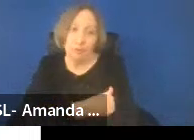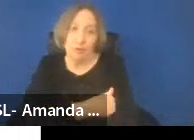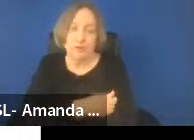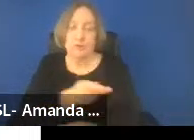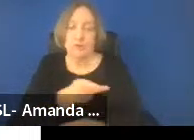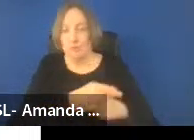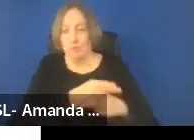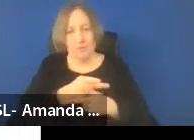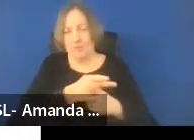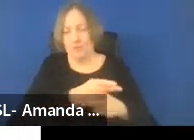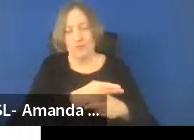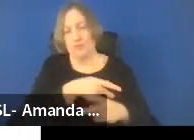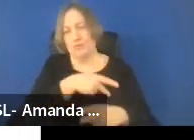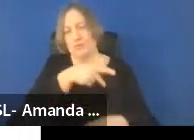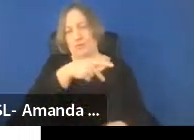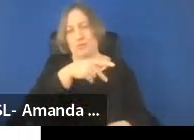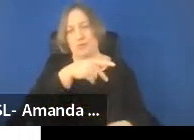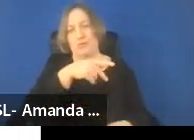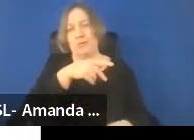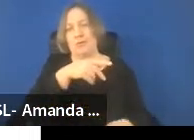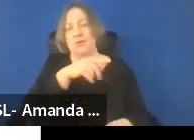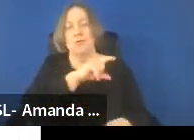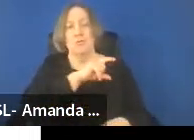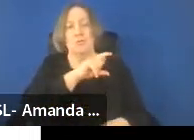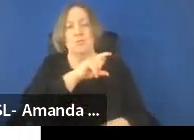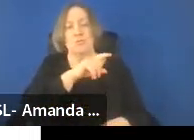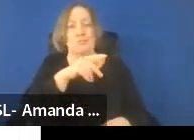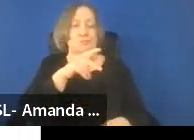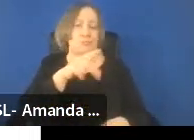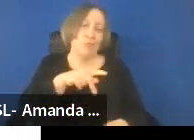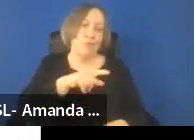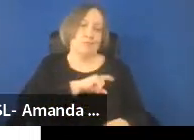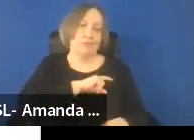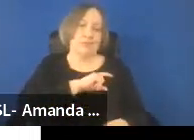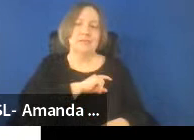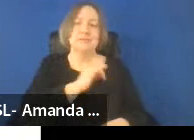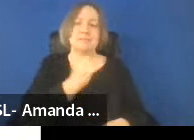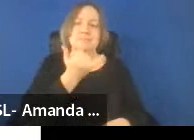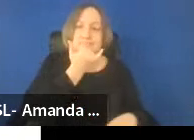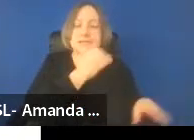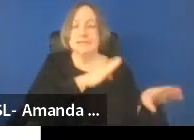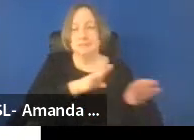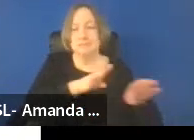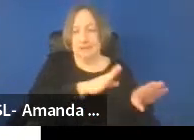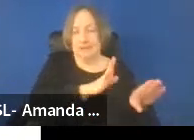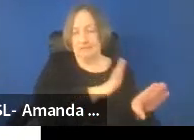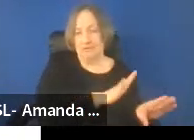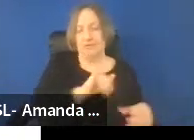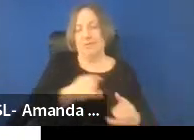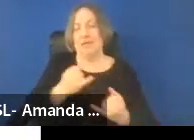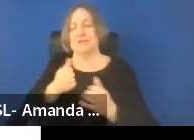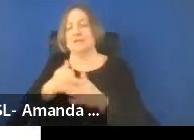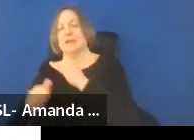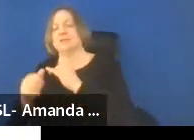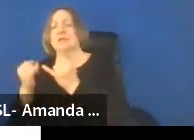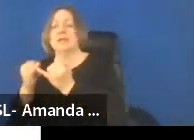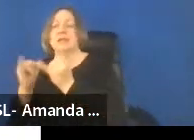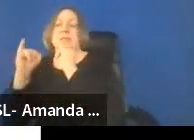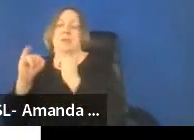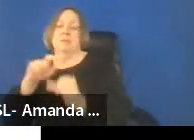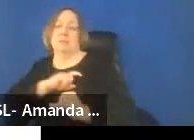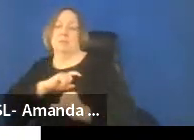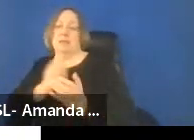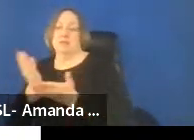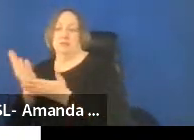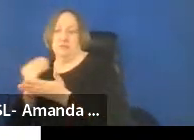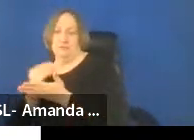Portland police officer misconduct. As you may be aware, that falls under the independent police review, but